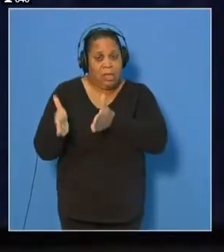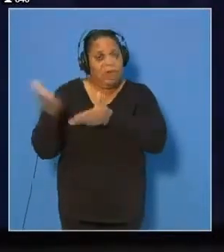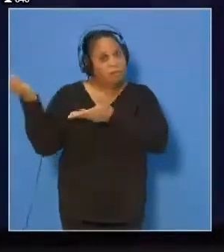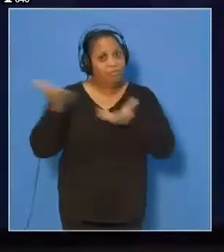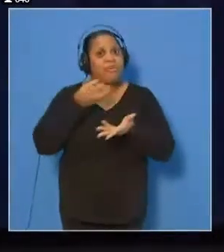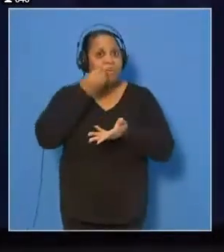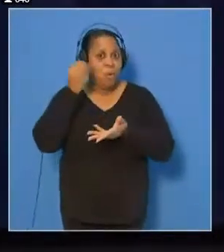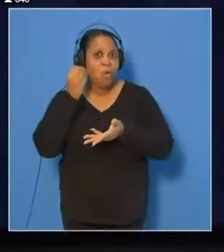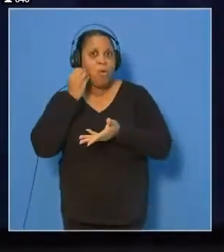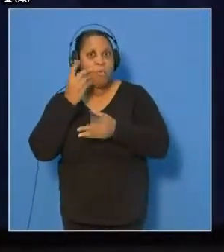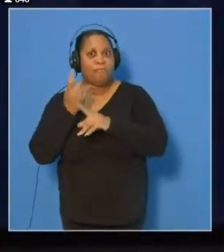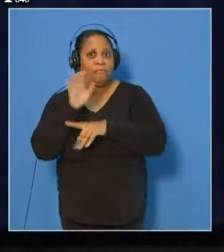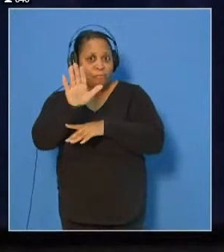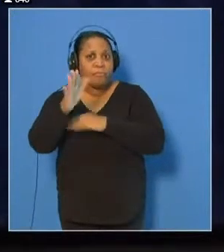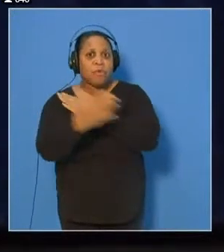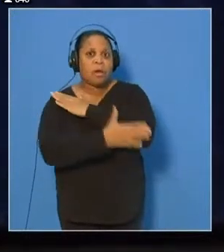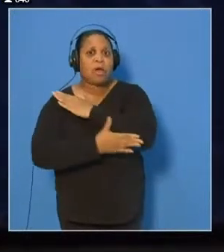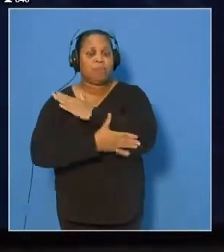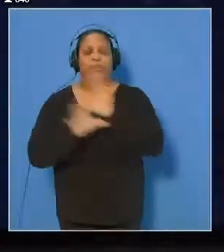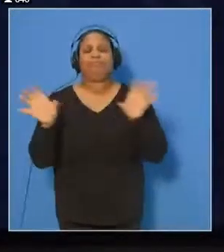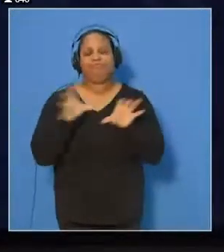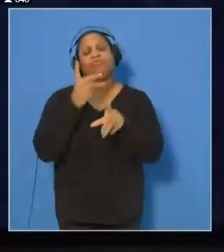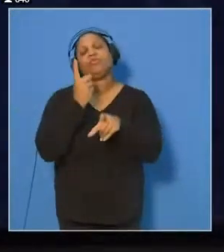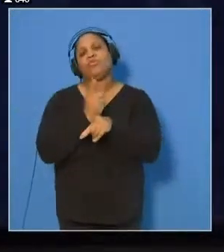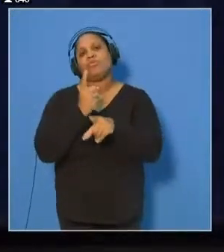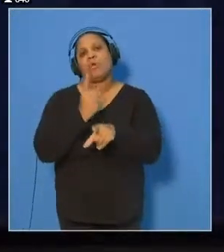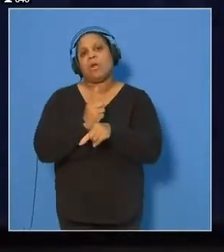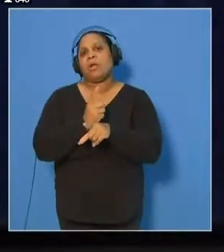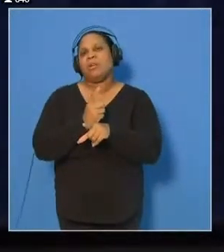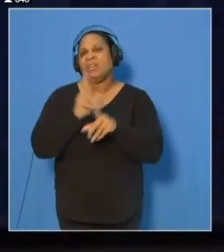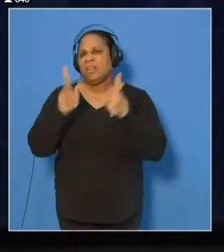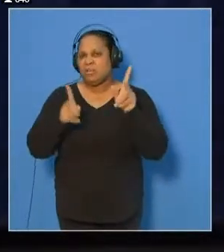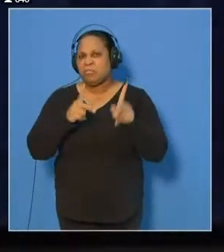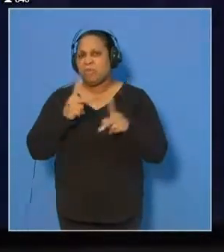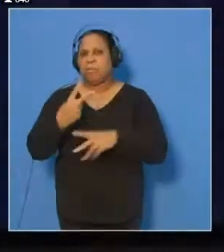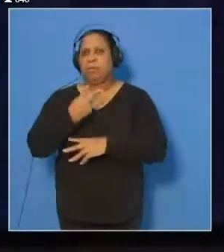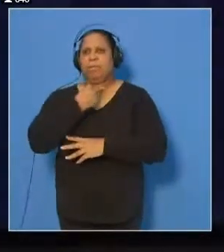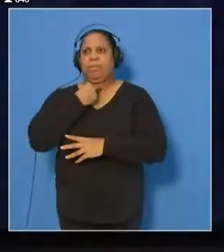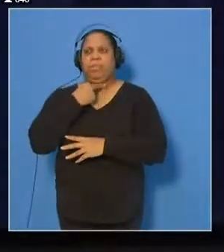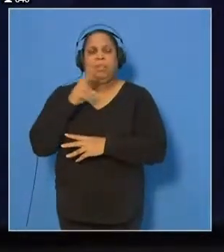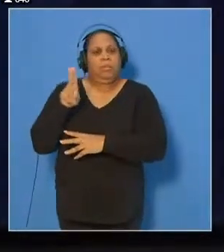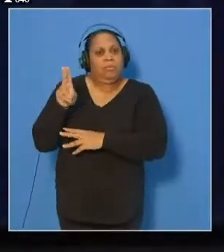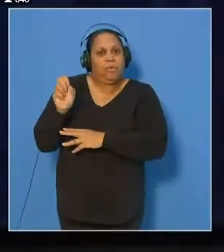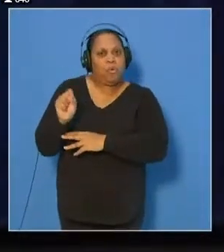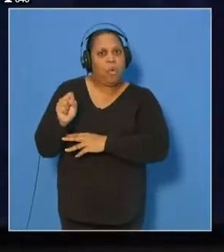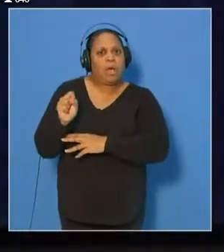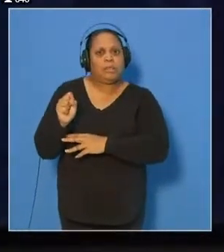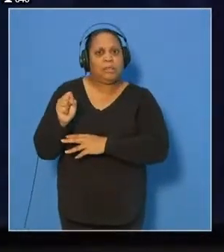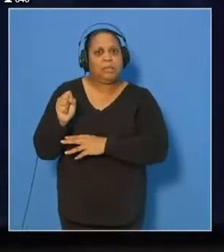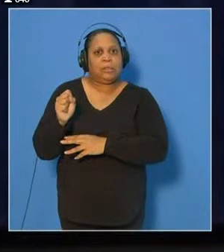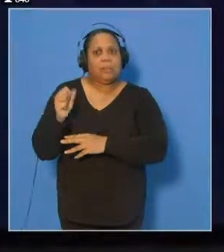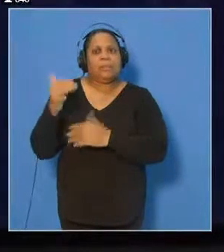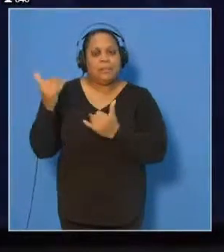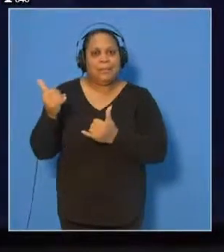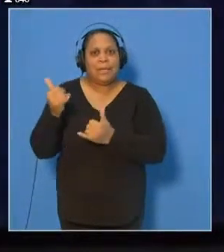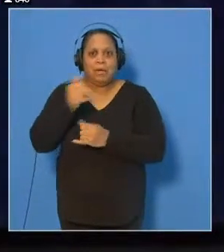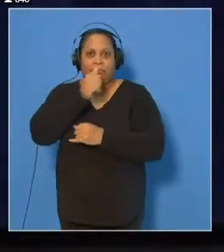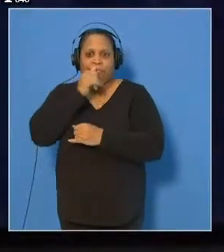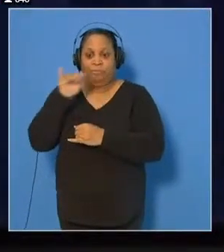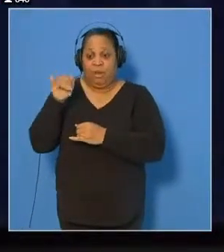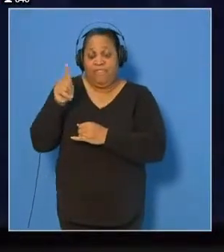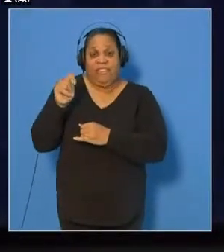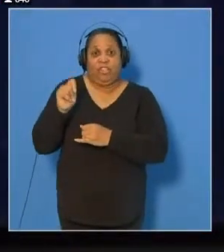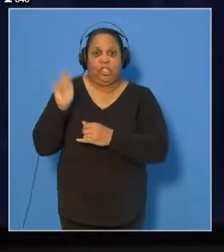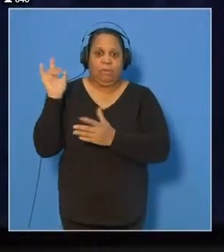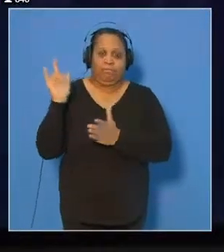we're going to do what is right. There are persons who are stranded in the United States who are going to be getting on a private jet tomorrow and will be